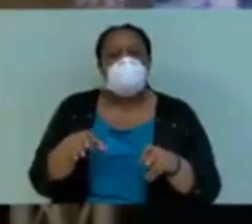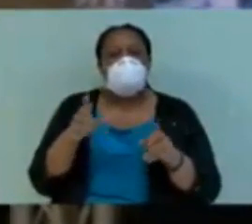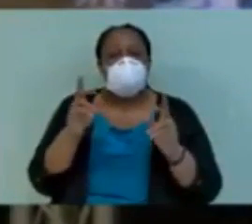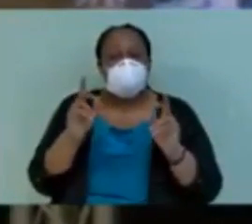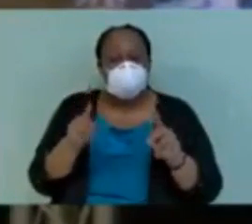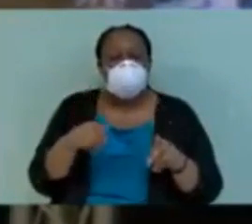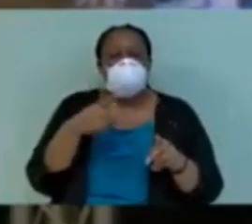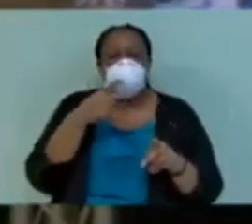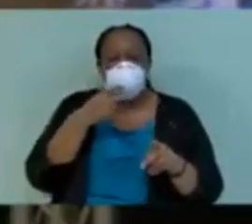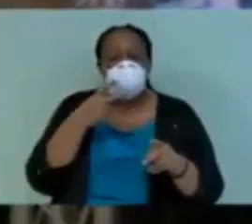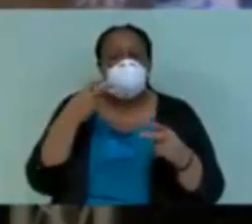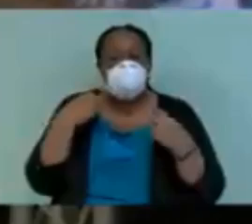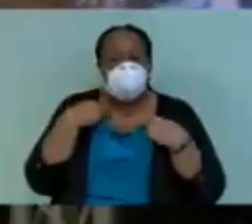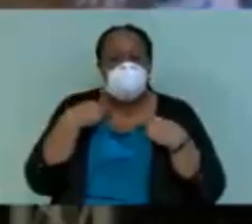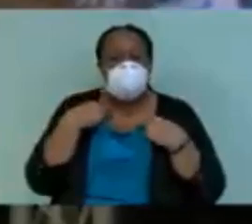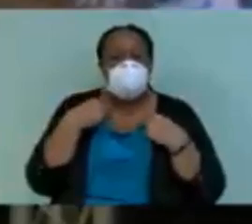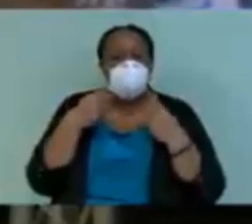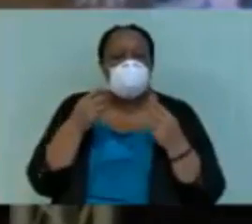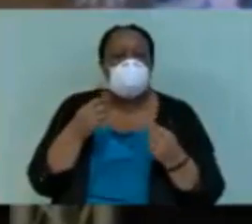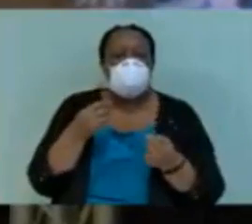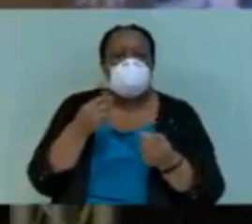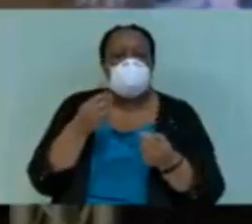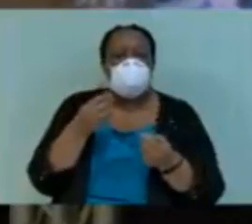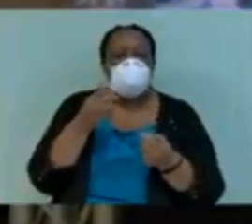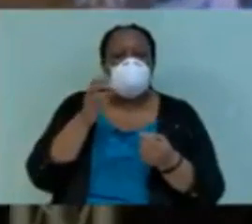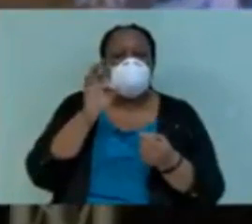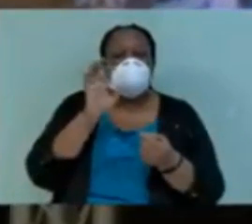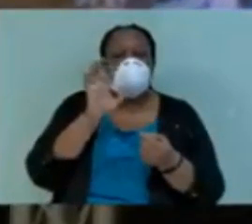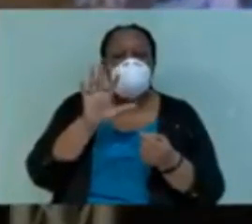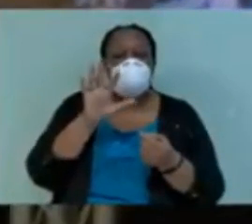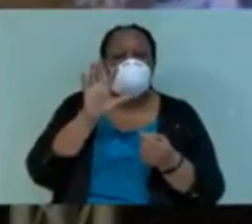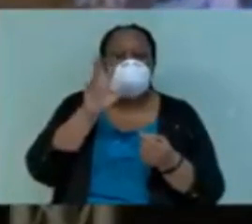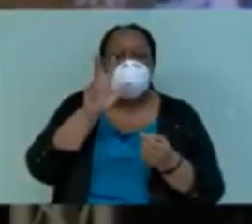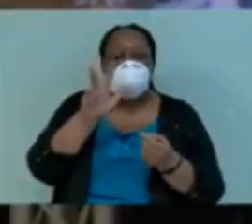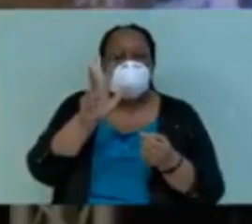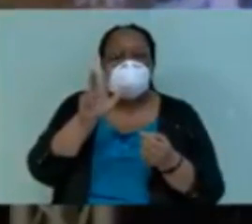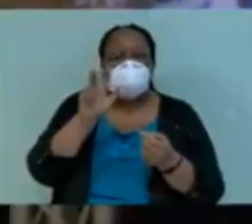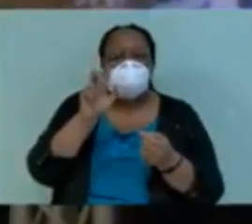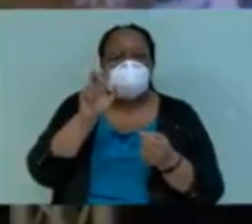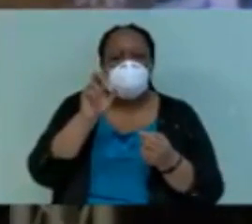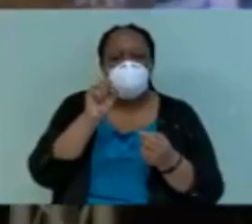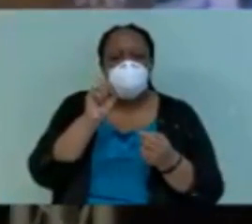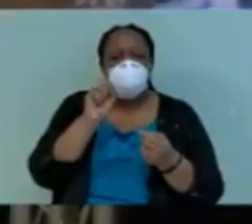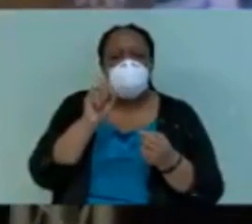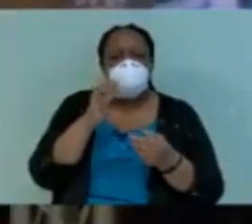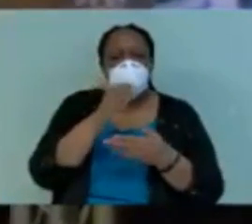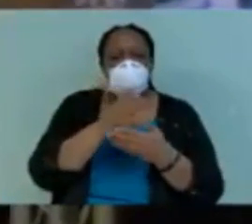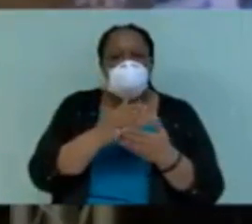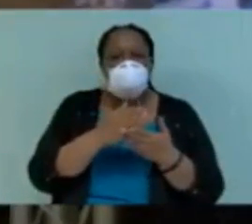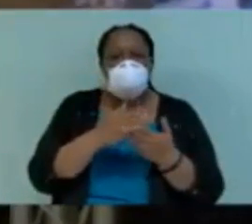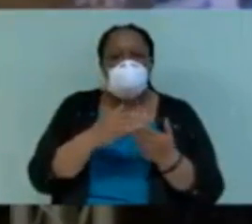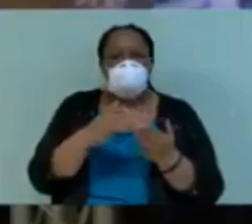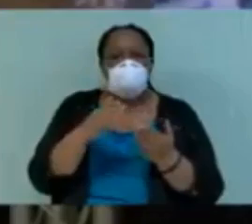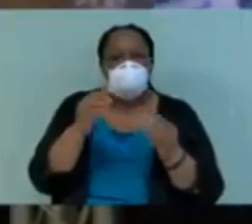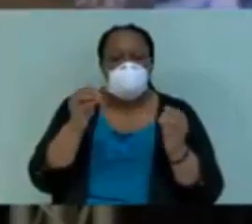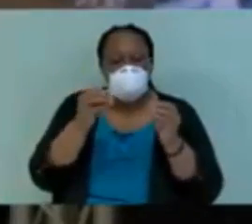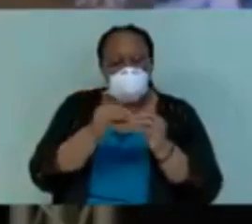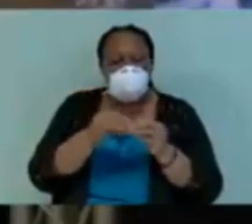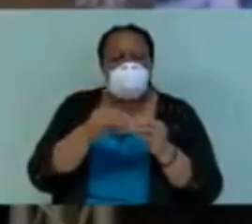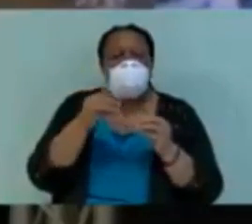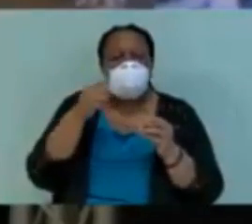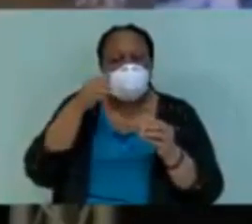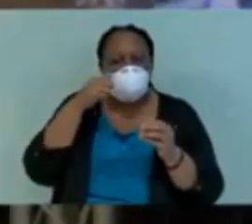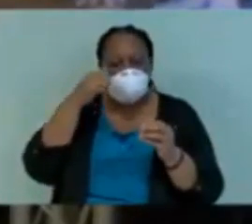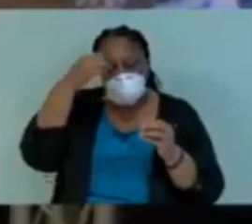Presently, as at today, April the 30th, 2020, the Federation recorded a total of